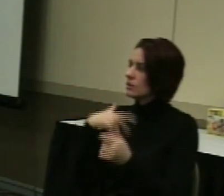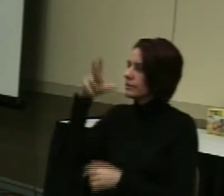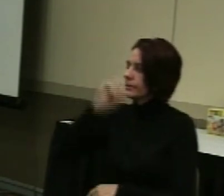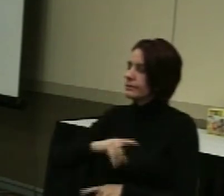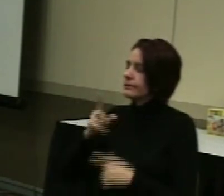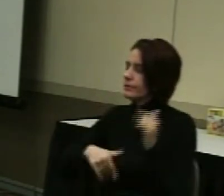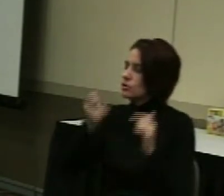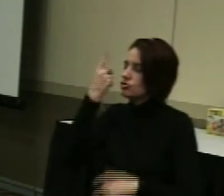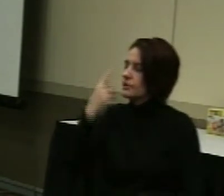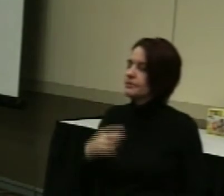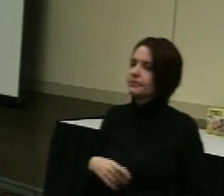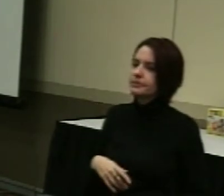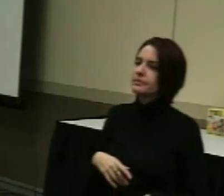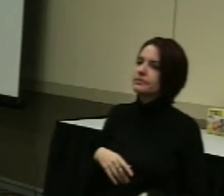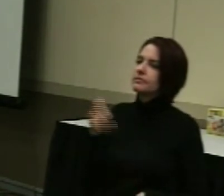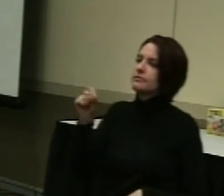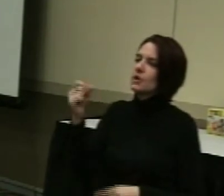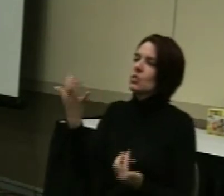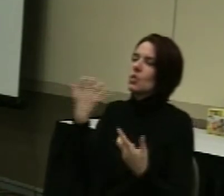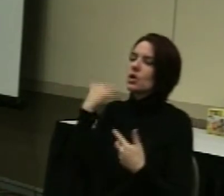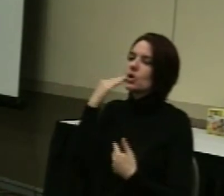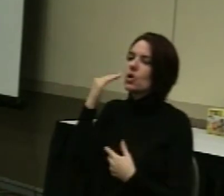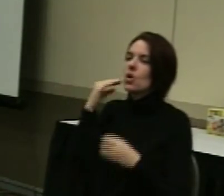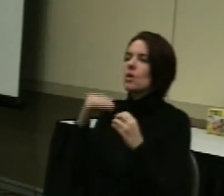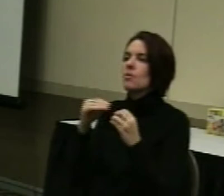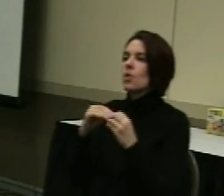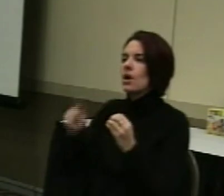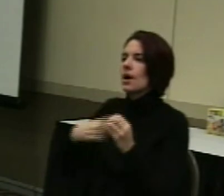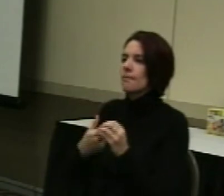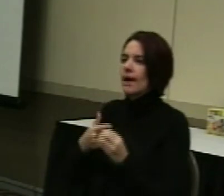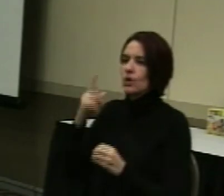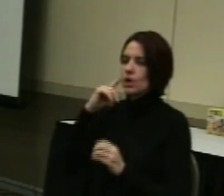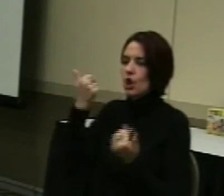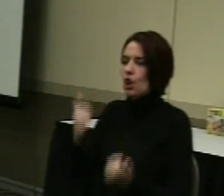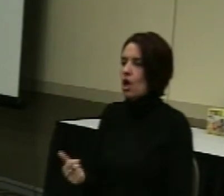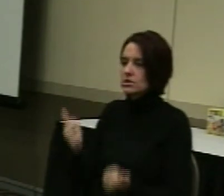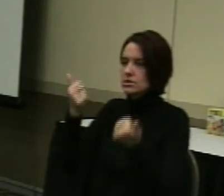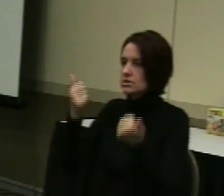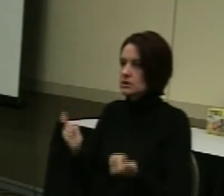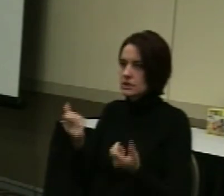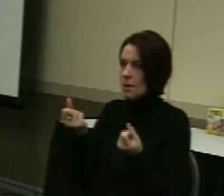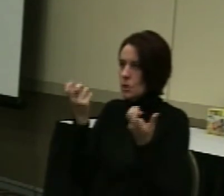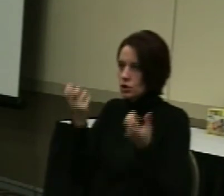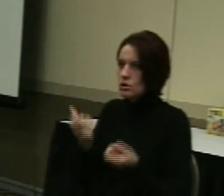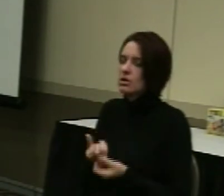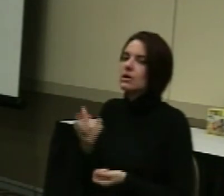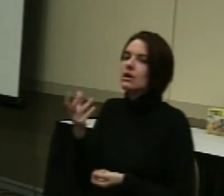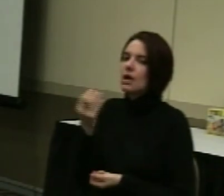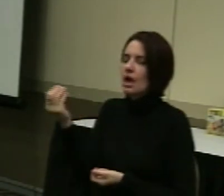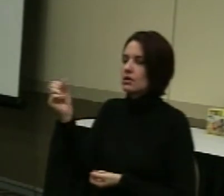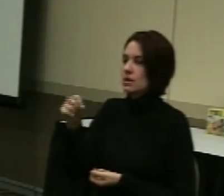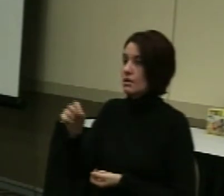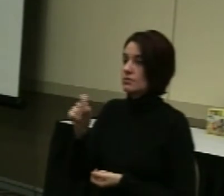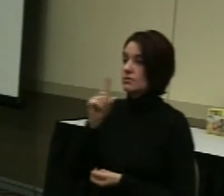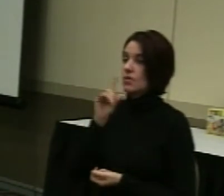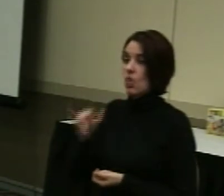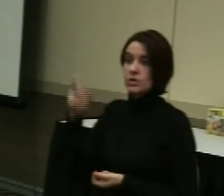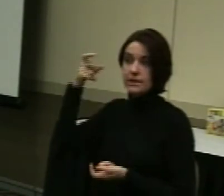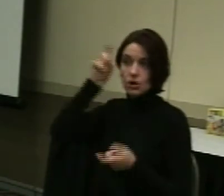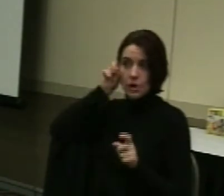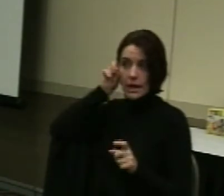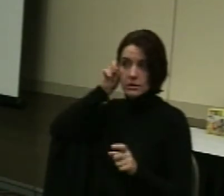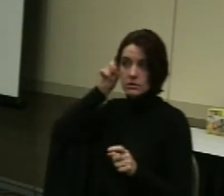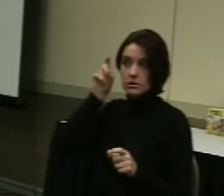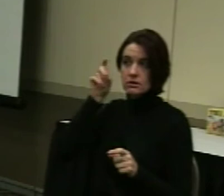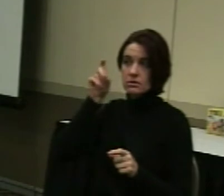her. Want to know more about her hearing loss, and indeed, are those hearing aids